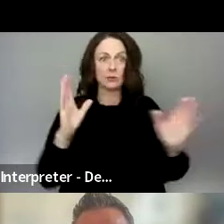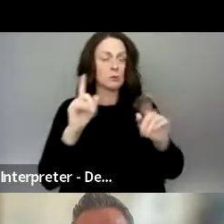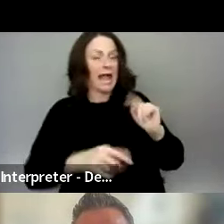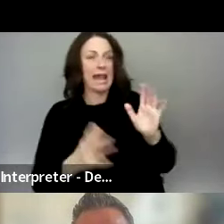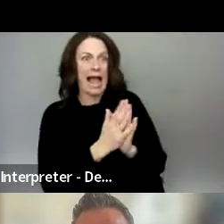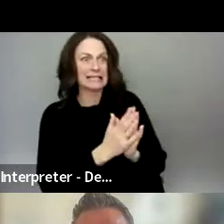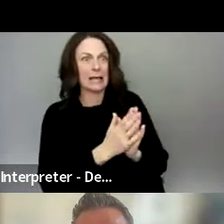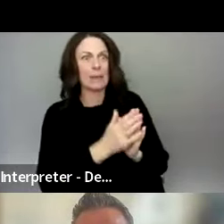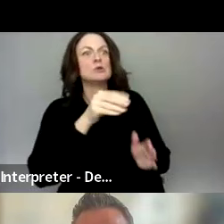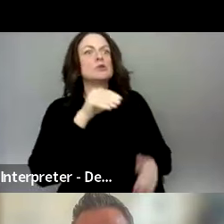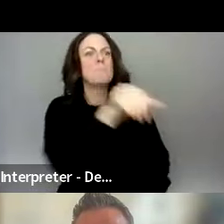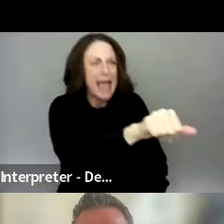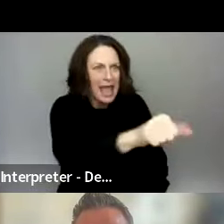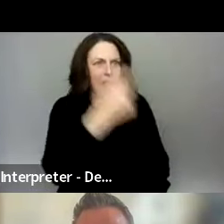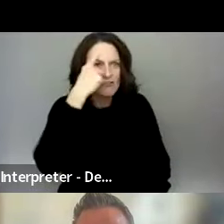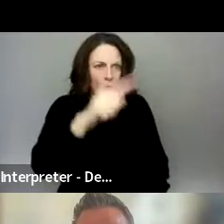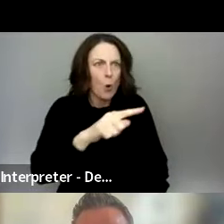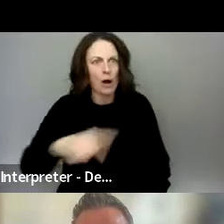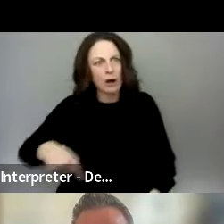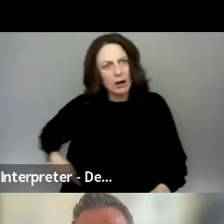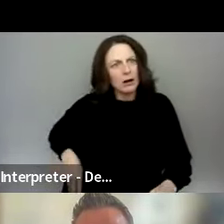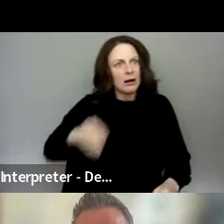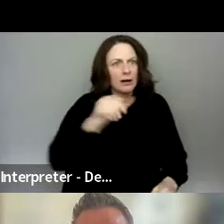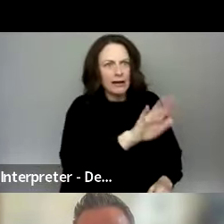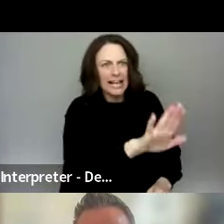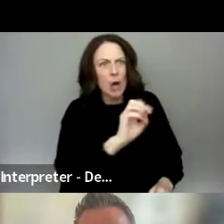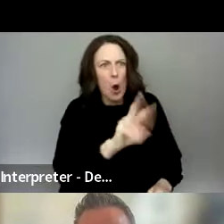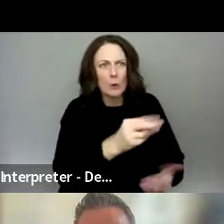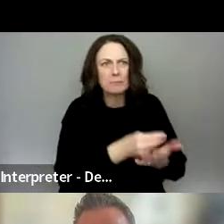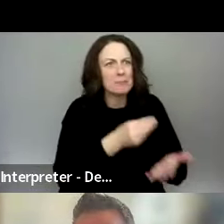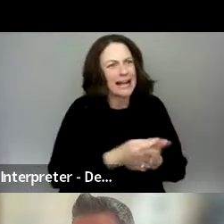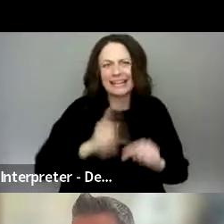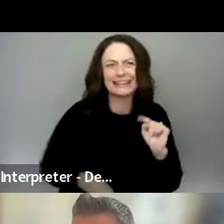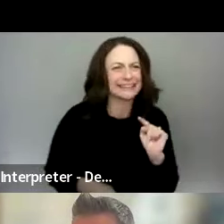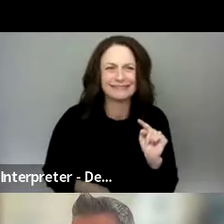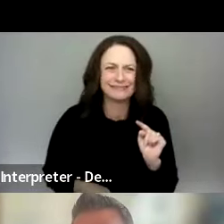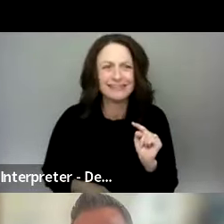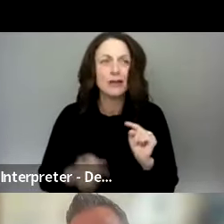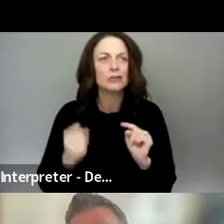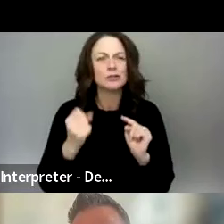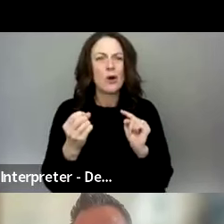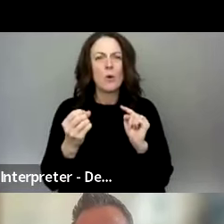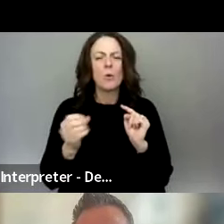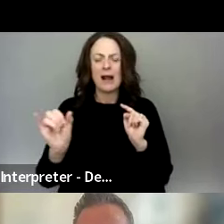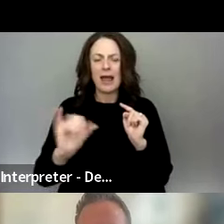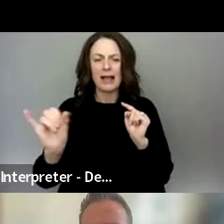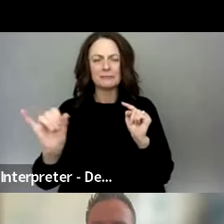to pay out of his pocket, right? So there is a way, like,